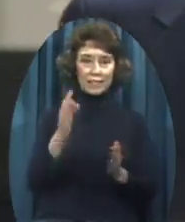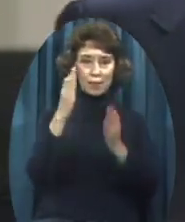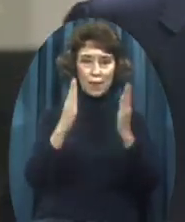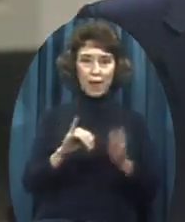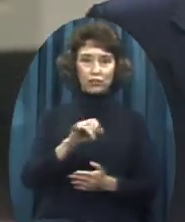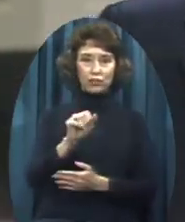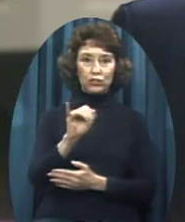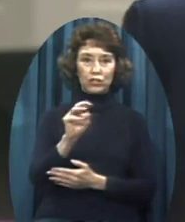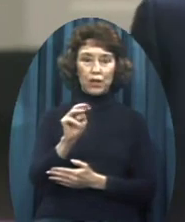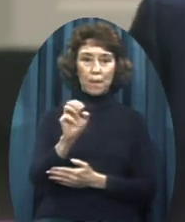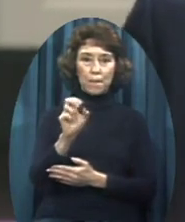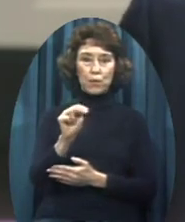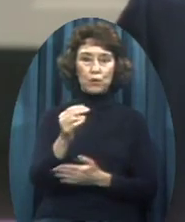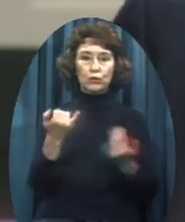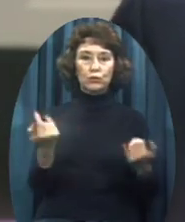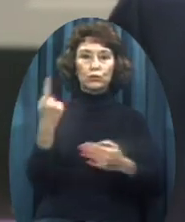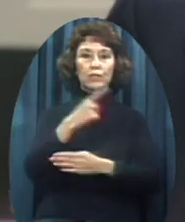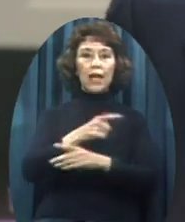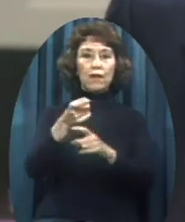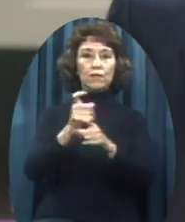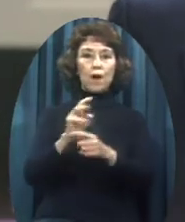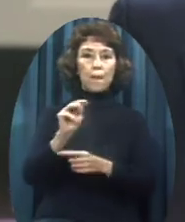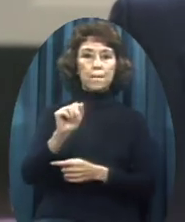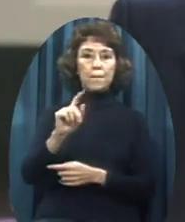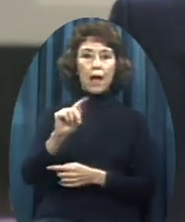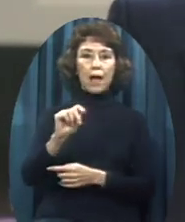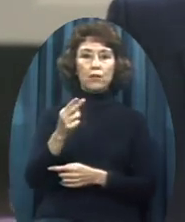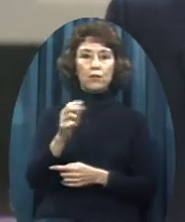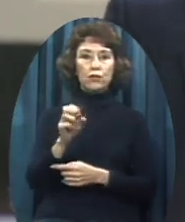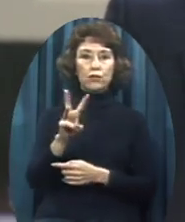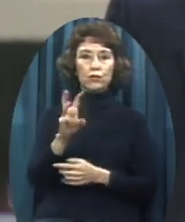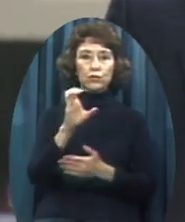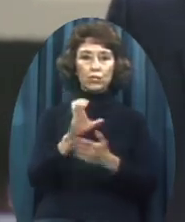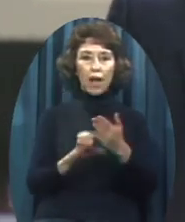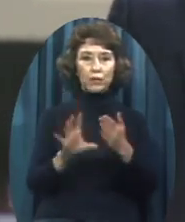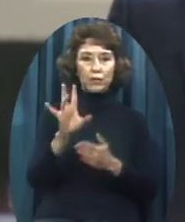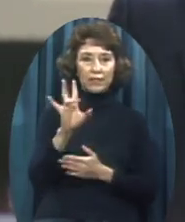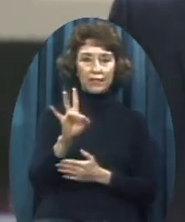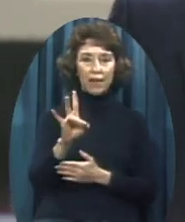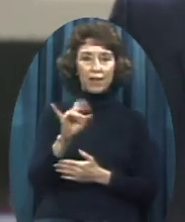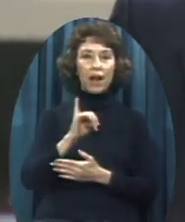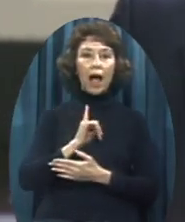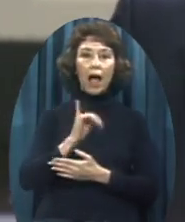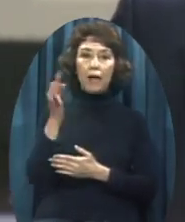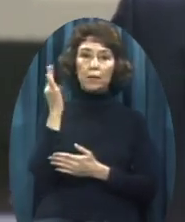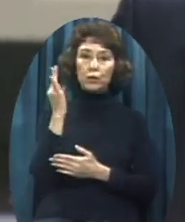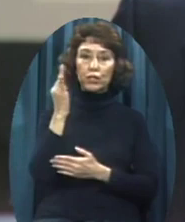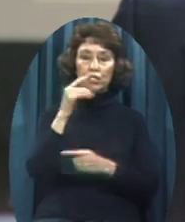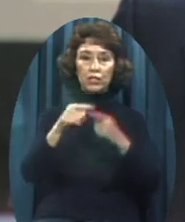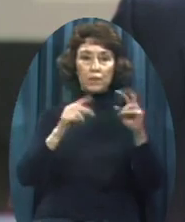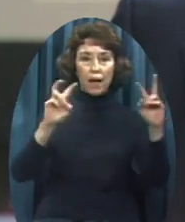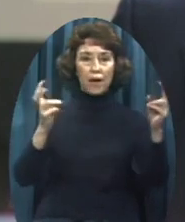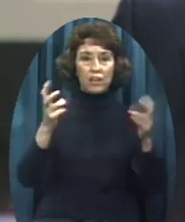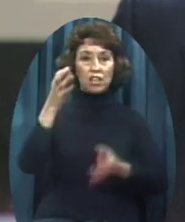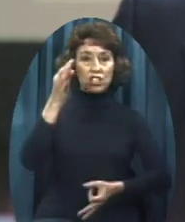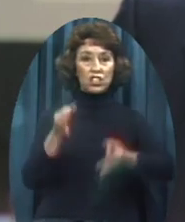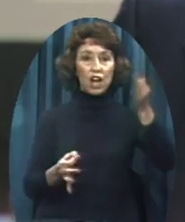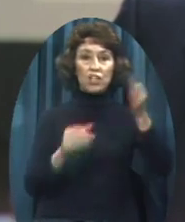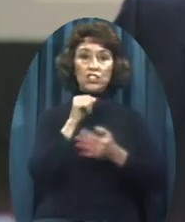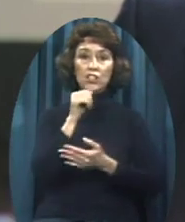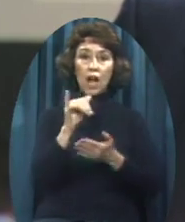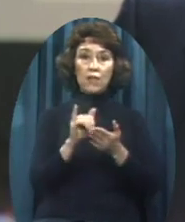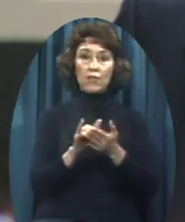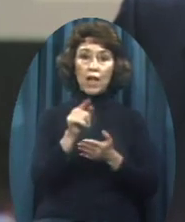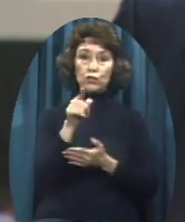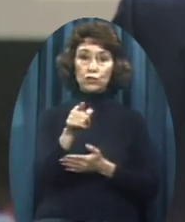Gospel, chapter 7, a part of the Sermon on the Mount, I'm speaking on the subject, Judge Not That You Be